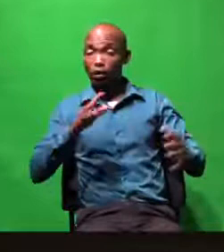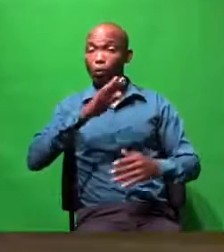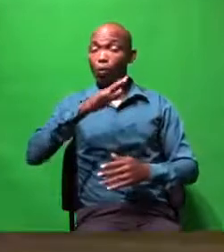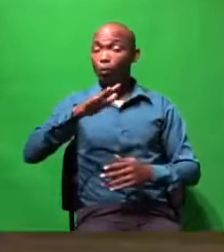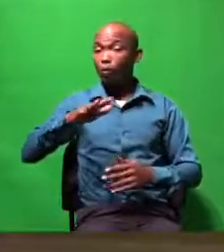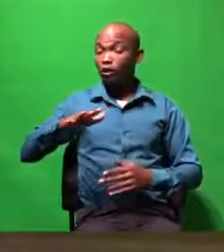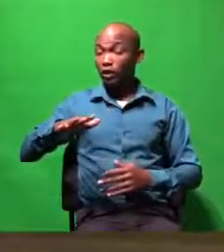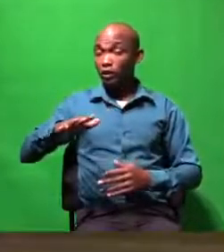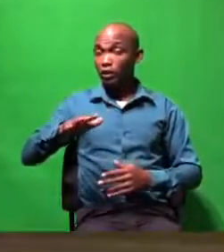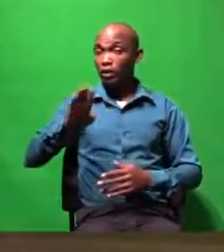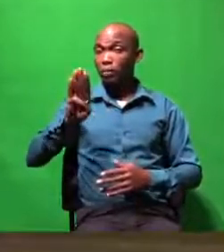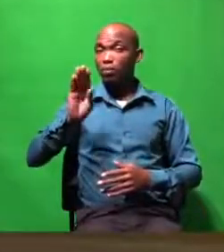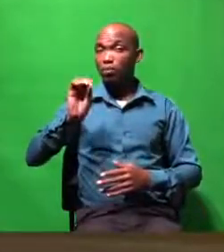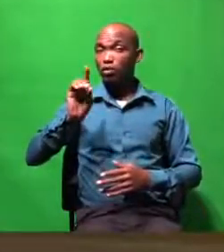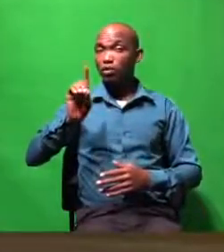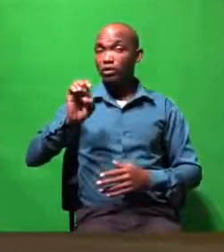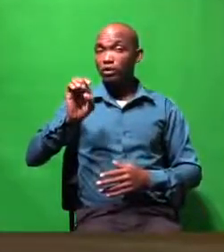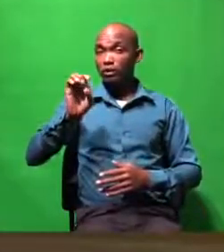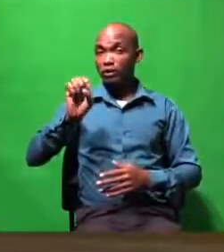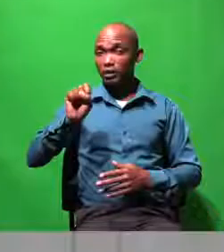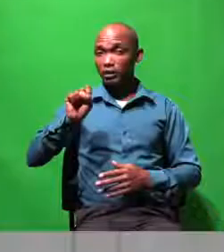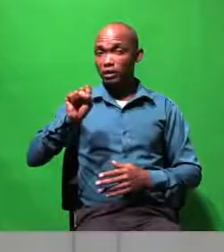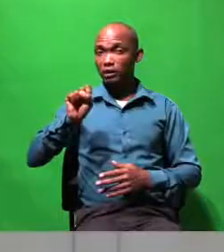water bodies